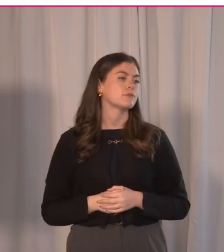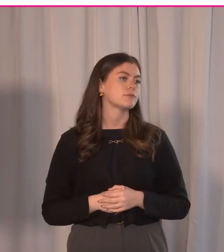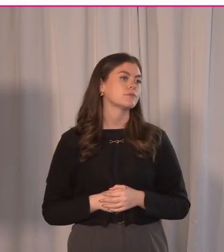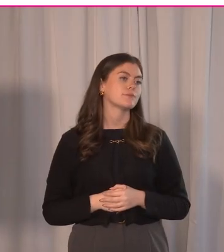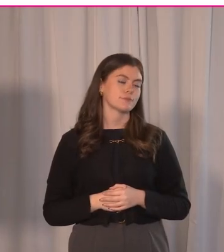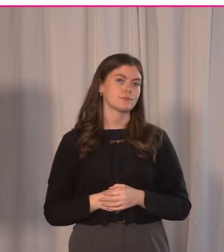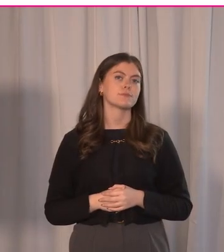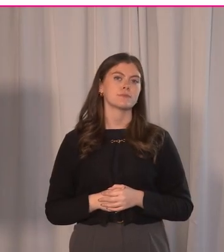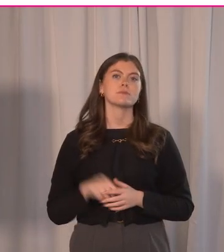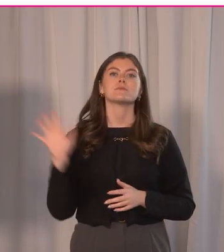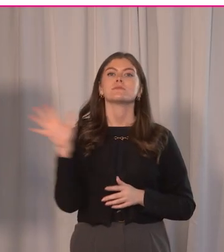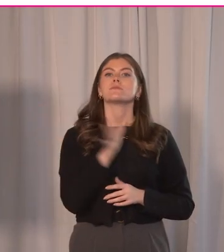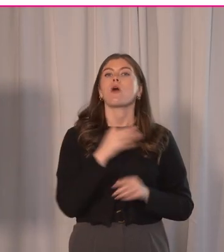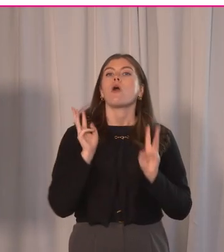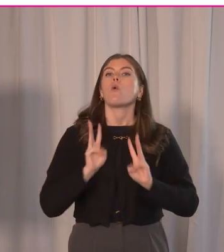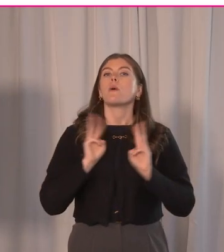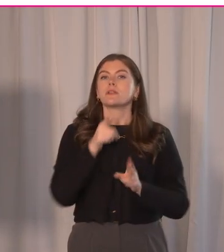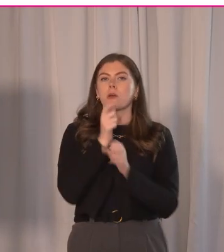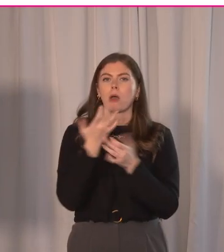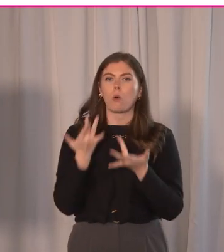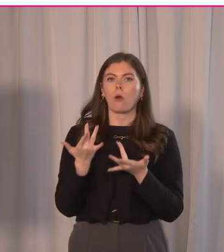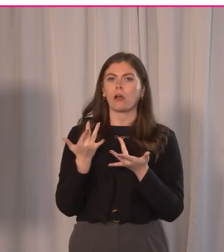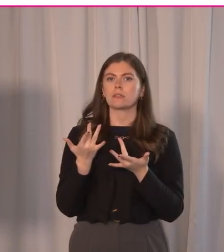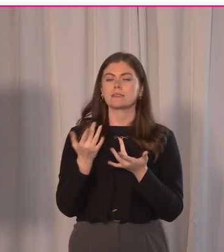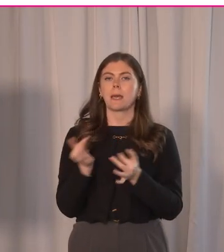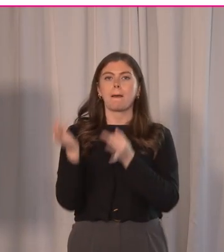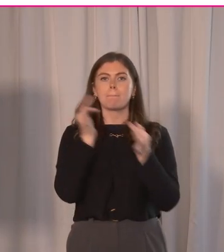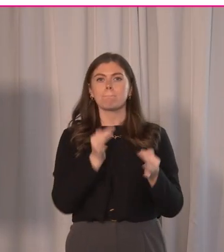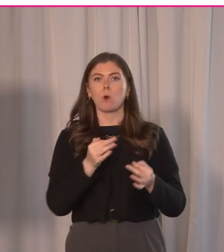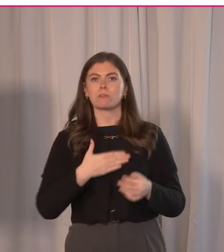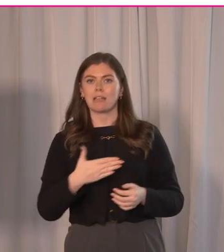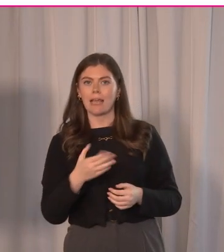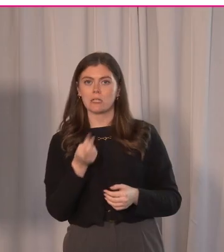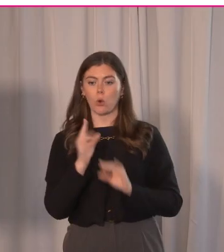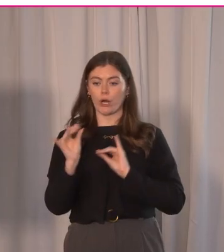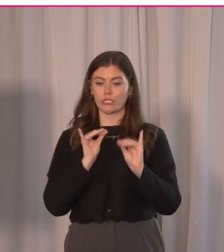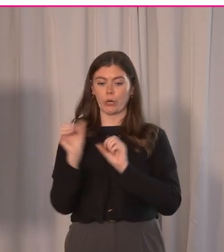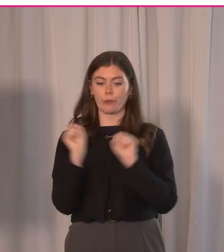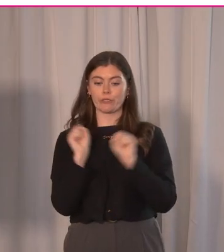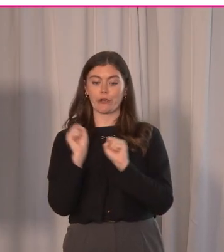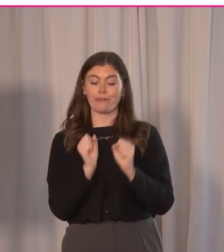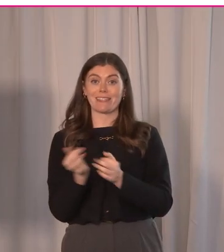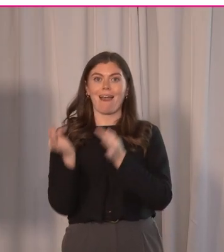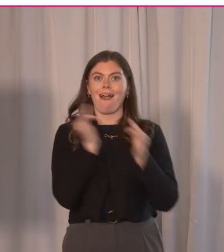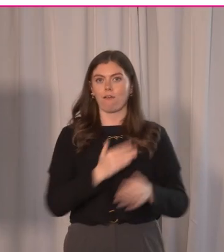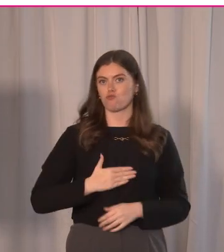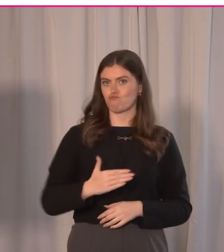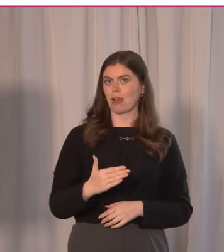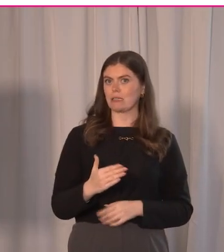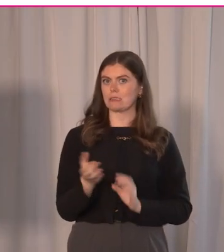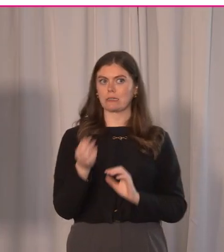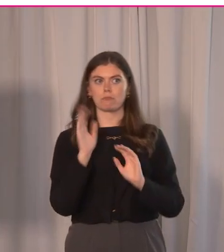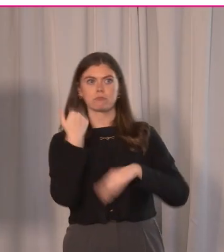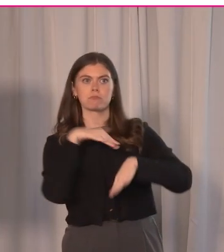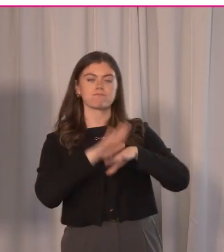All of the women talked about the absence of postnatal or interpreter service during the postnatal period in